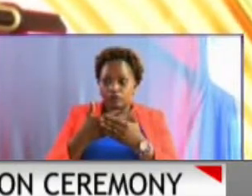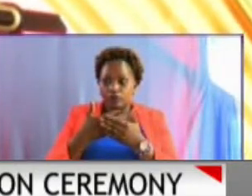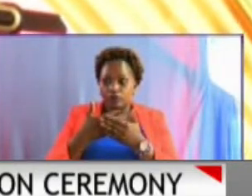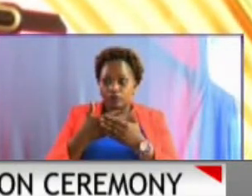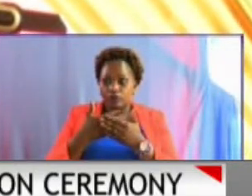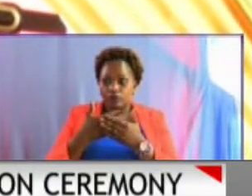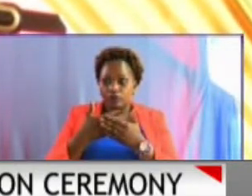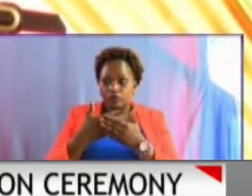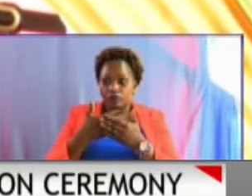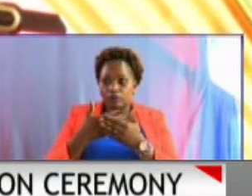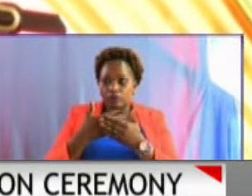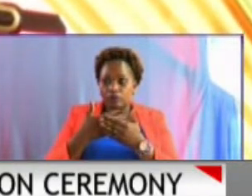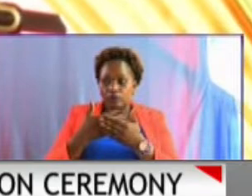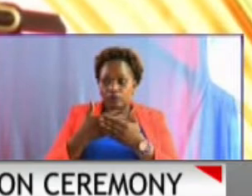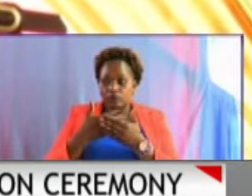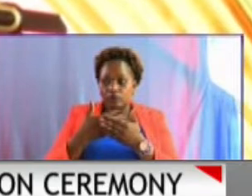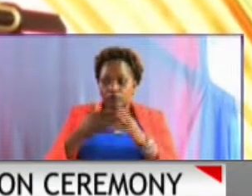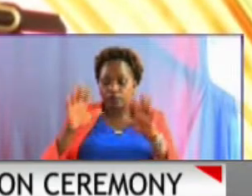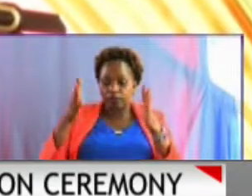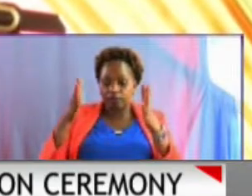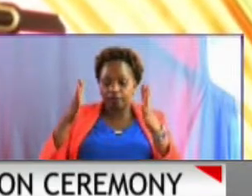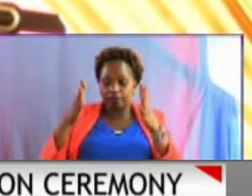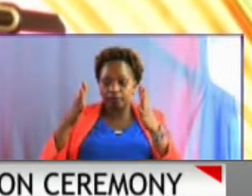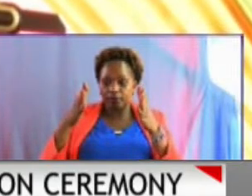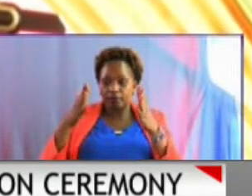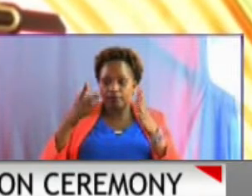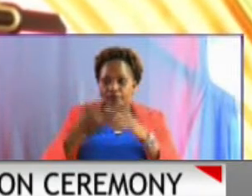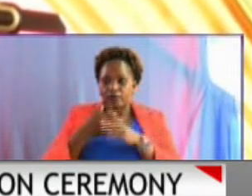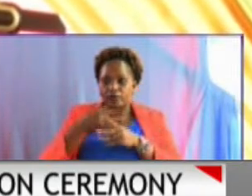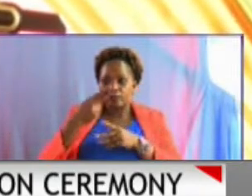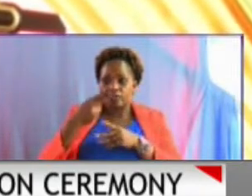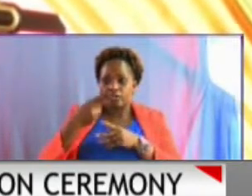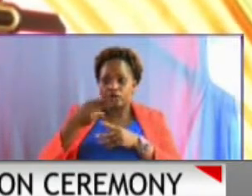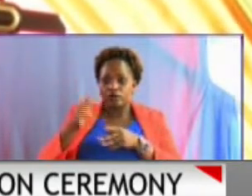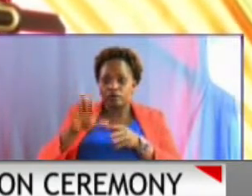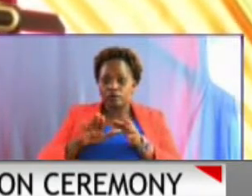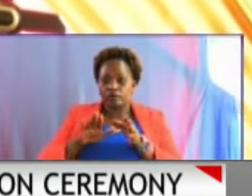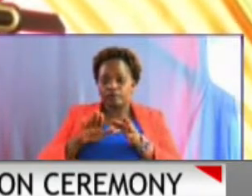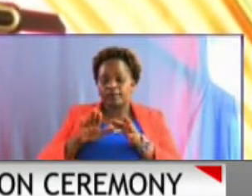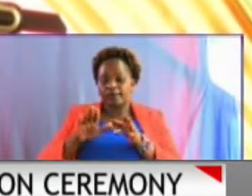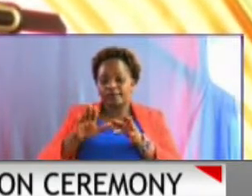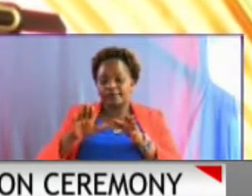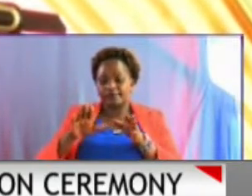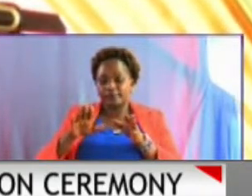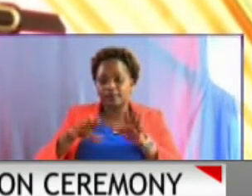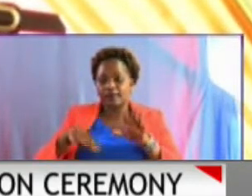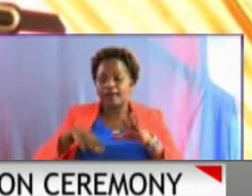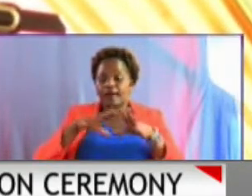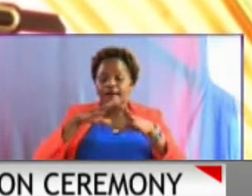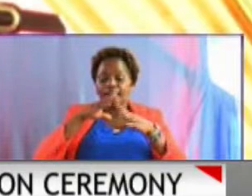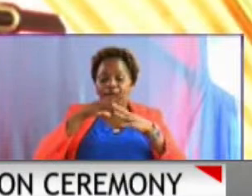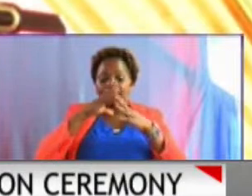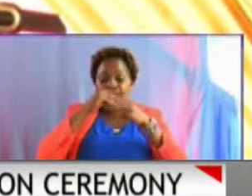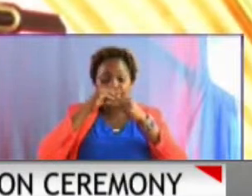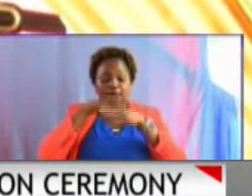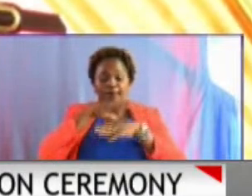cap to celebrate very high, and the ladies can ululate. I don't know what men do.